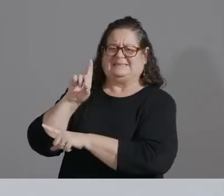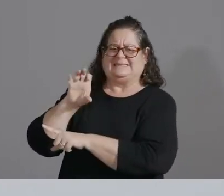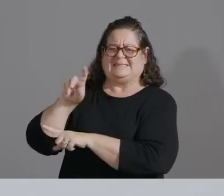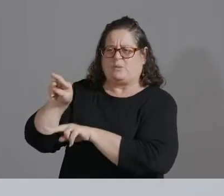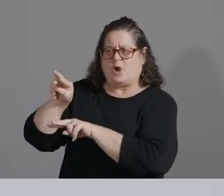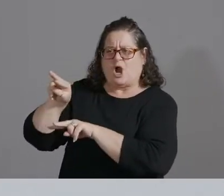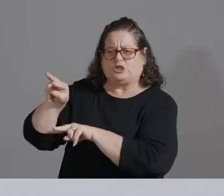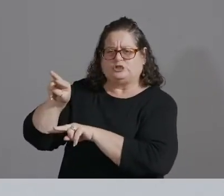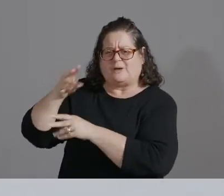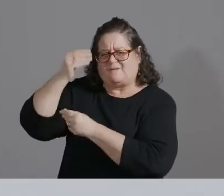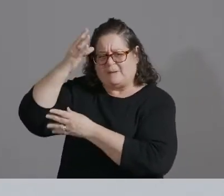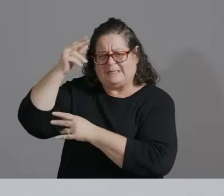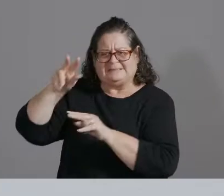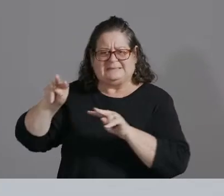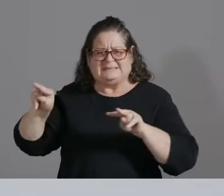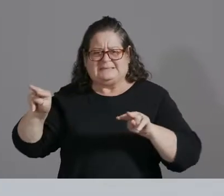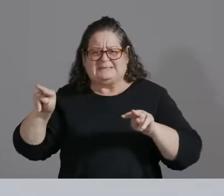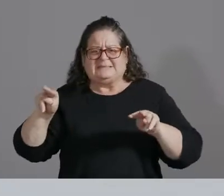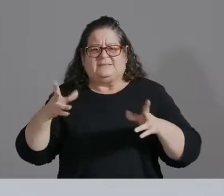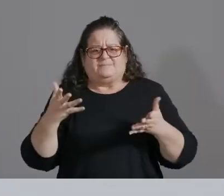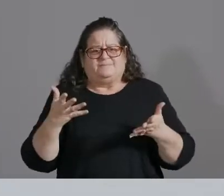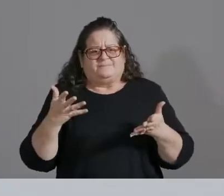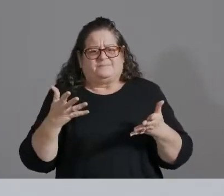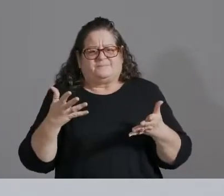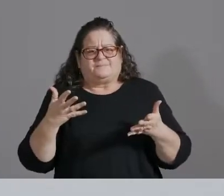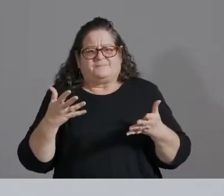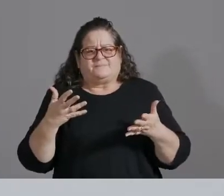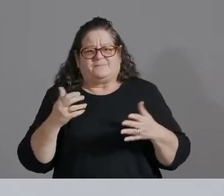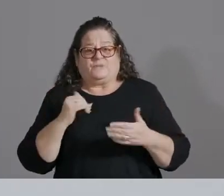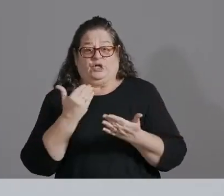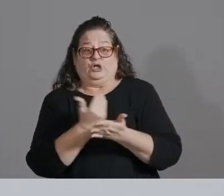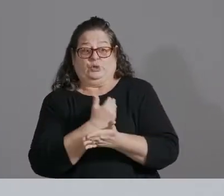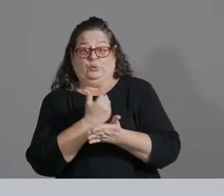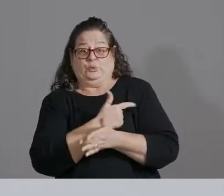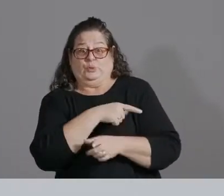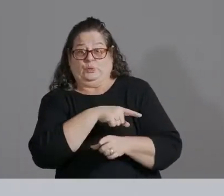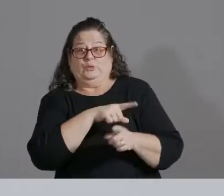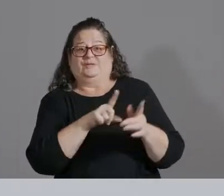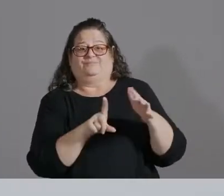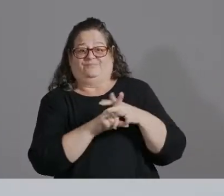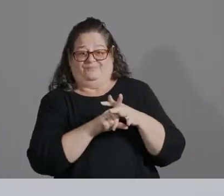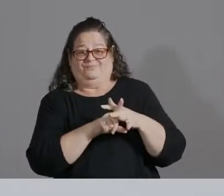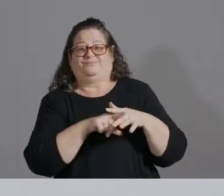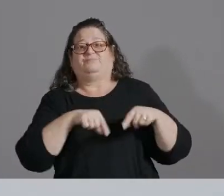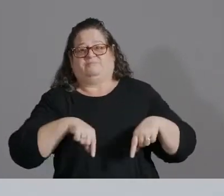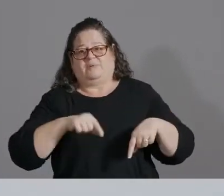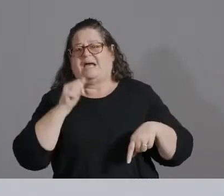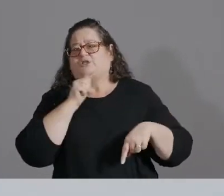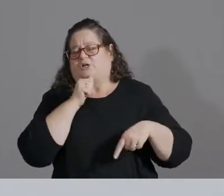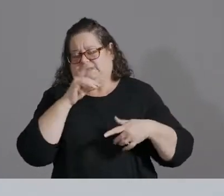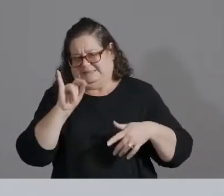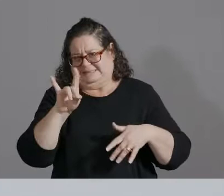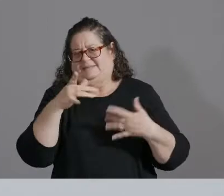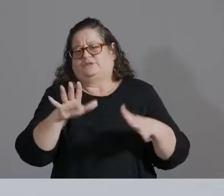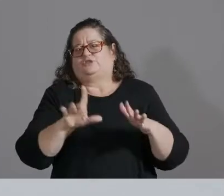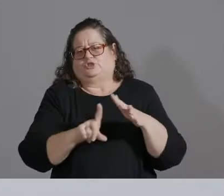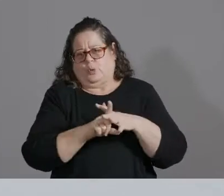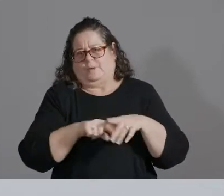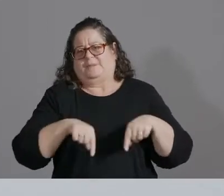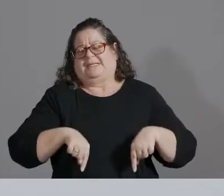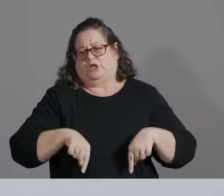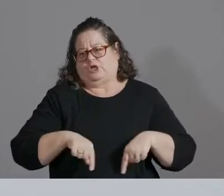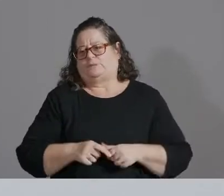had cases of the variants here in Arizona. Thanks so much. Yeah. Next is Max